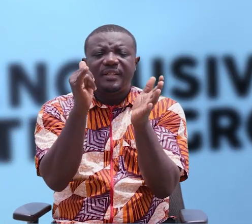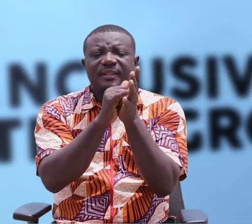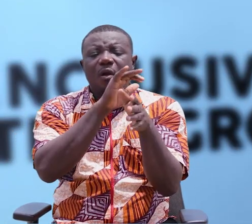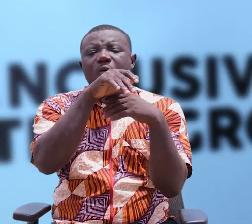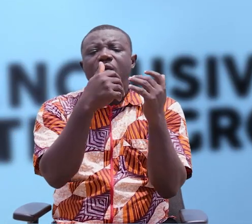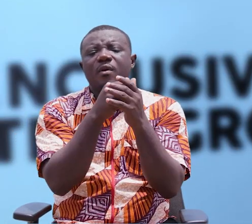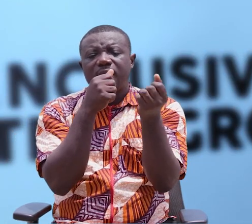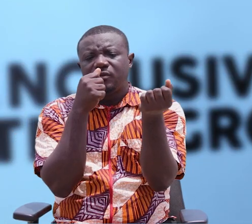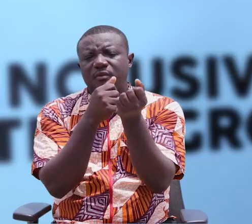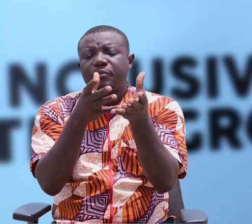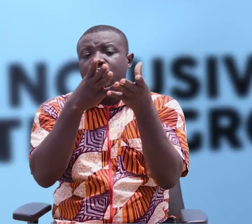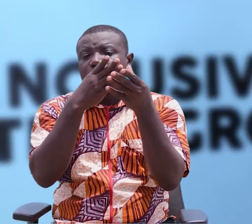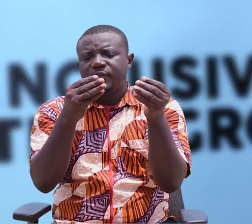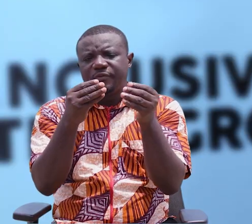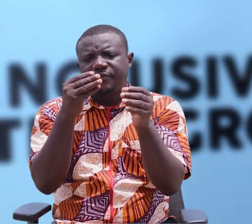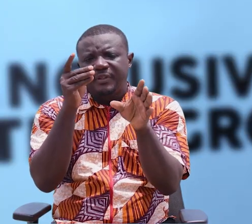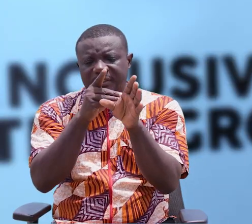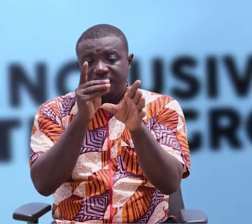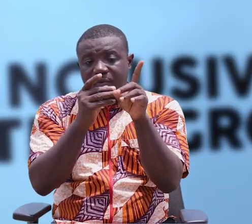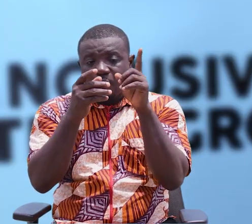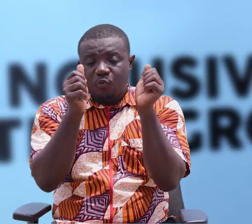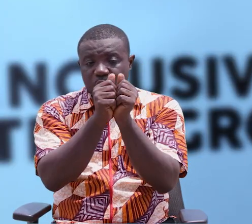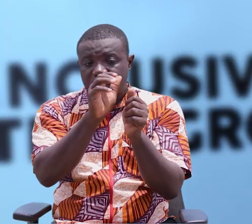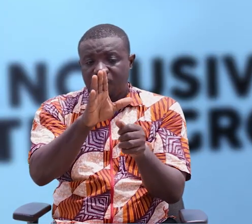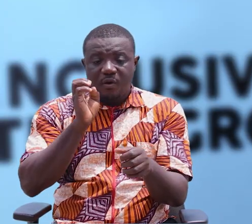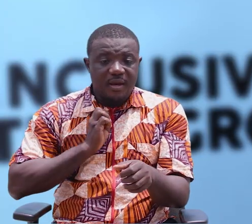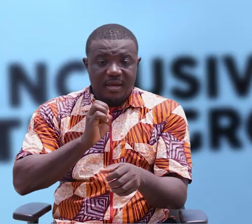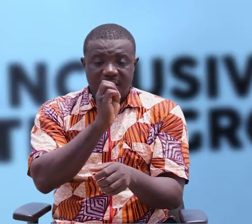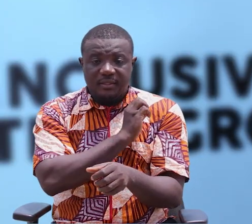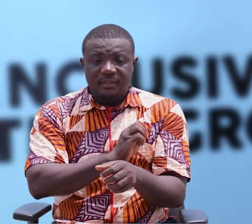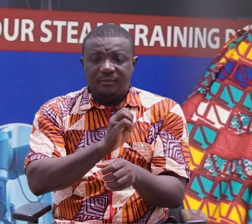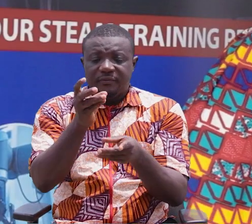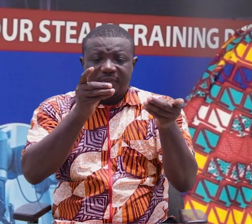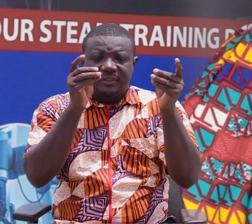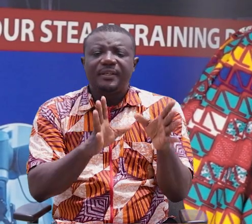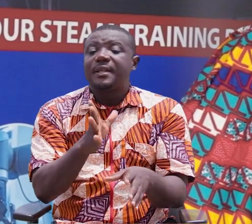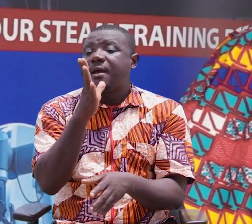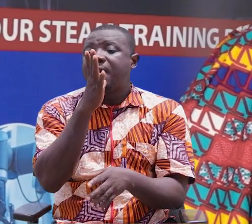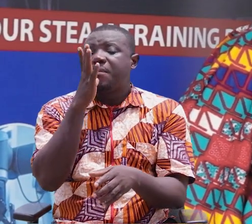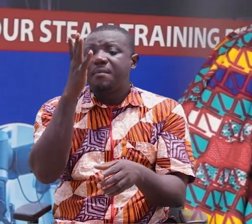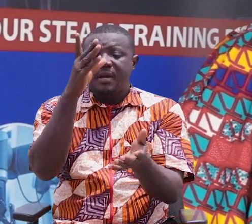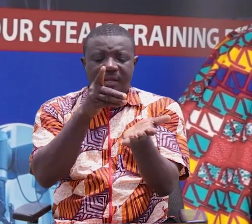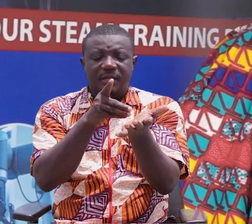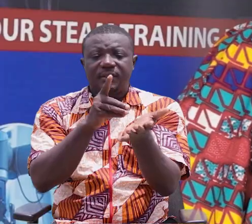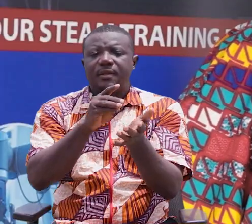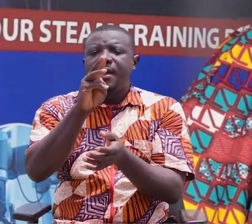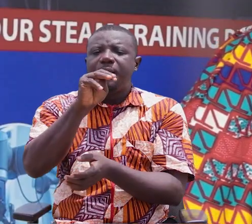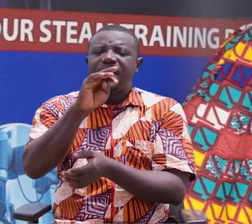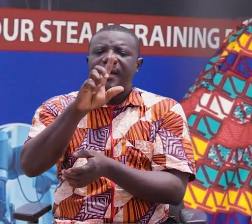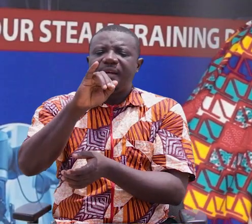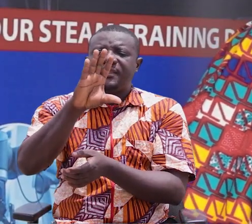result of a 4-year-long empirical research by Executive Director, who is in the person of Dr.